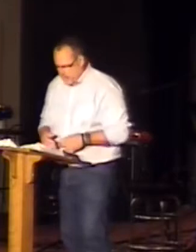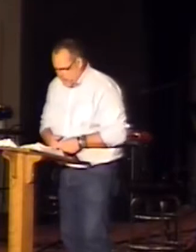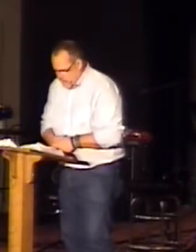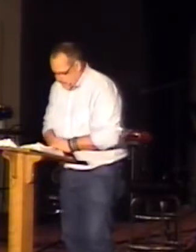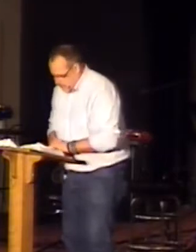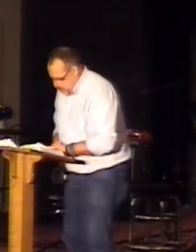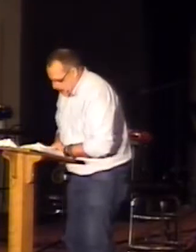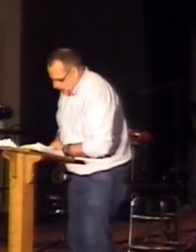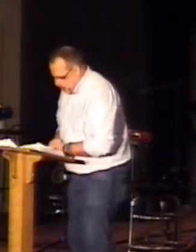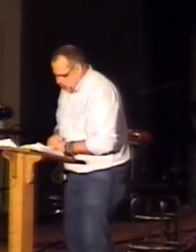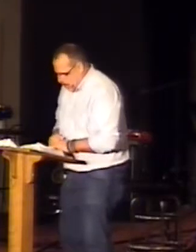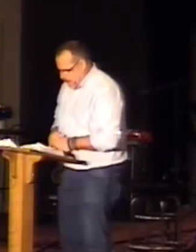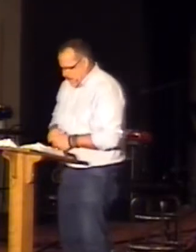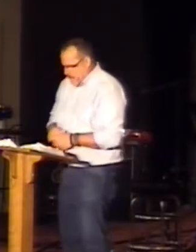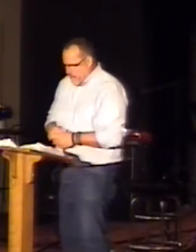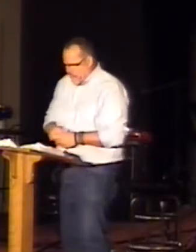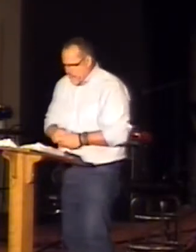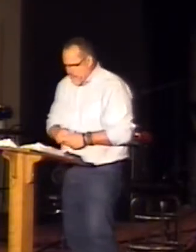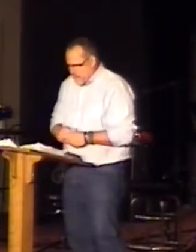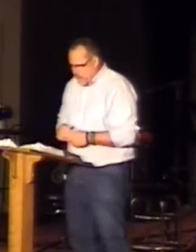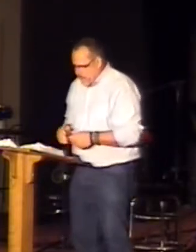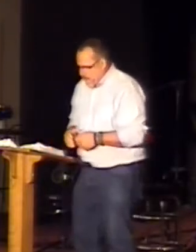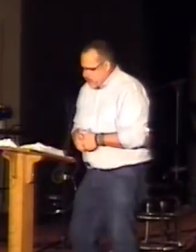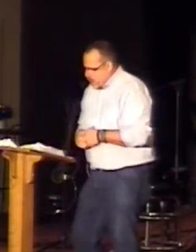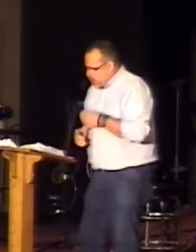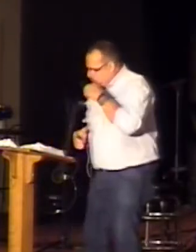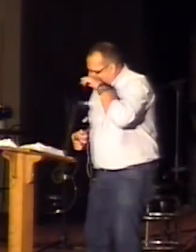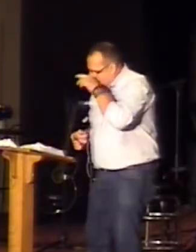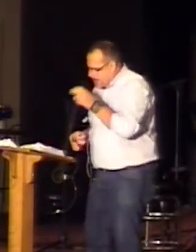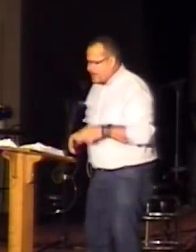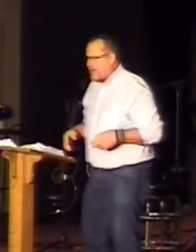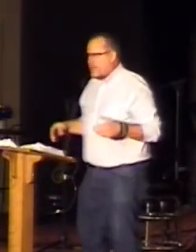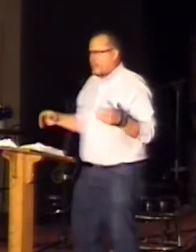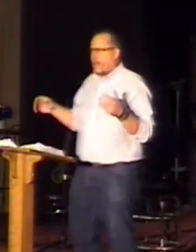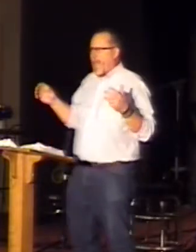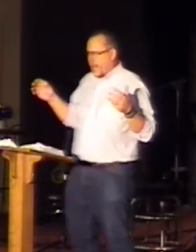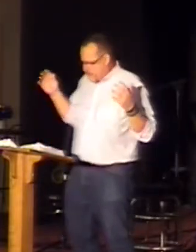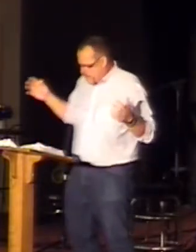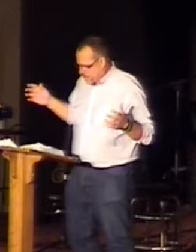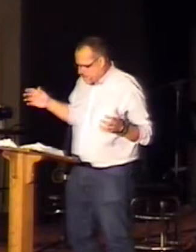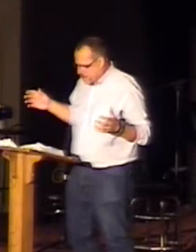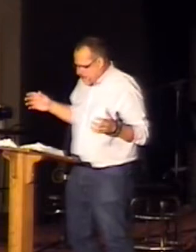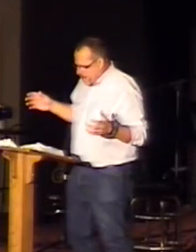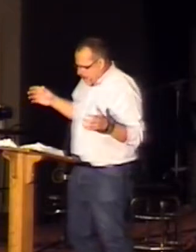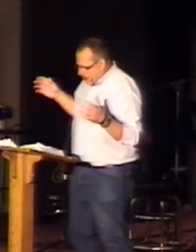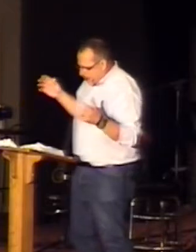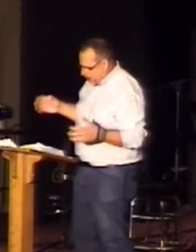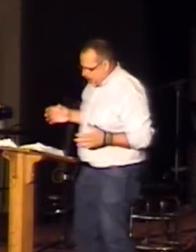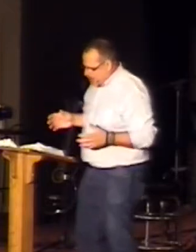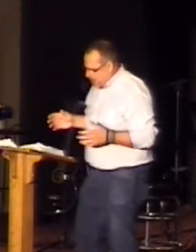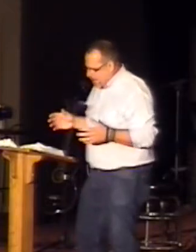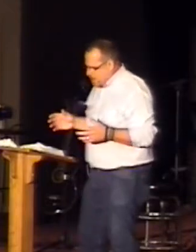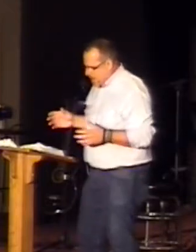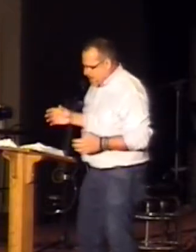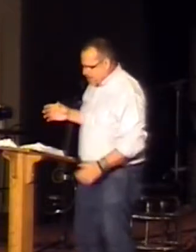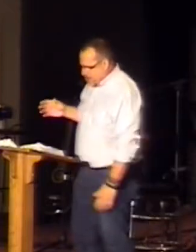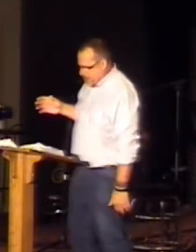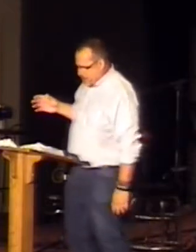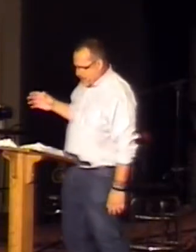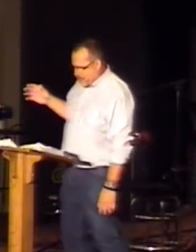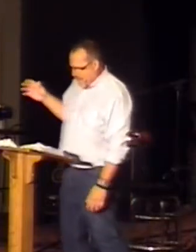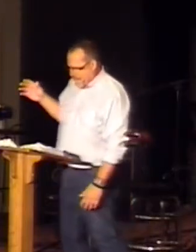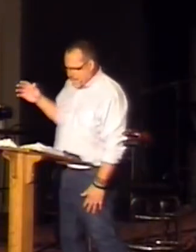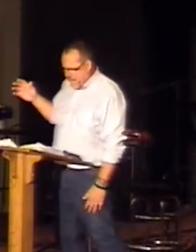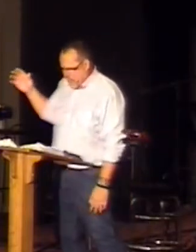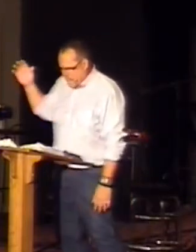words. Romans, the first chapter, verse 20. For since the creation of the world, his invisible attributes are clearly seen, being understood